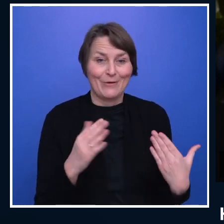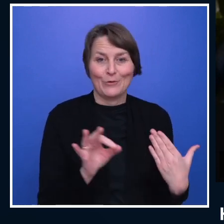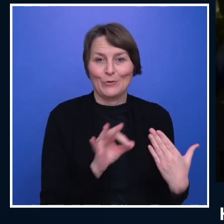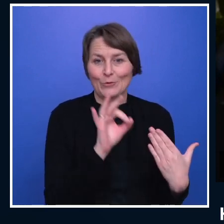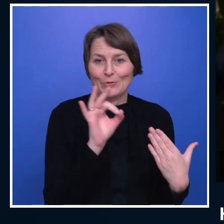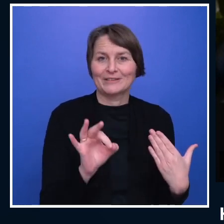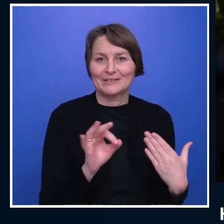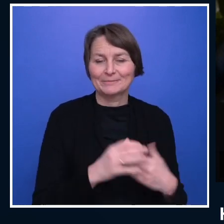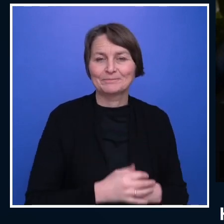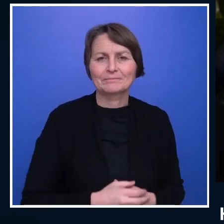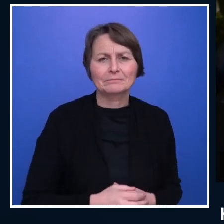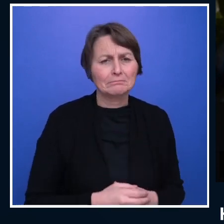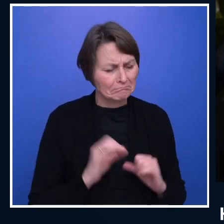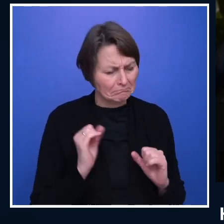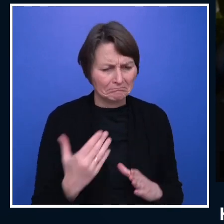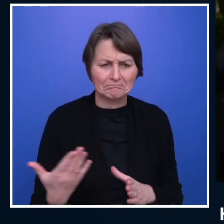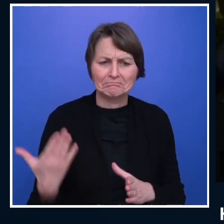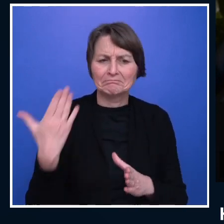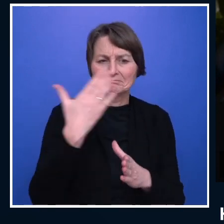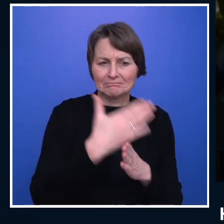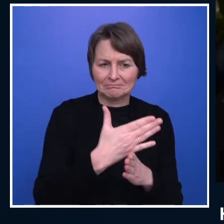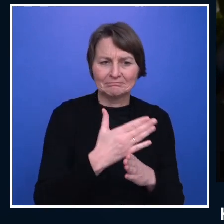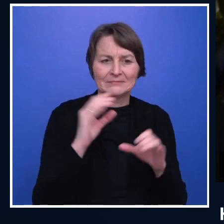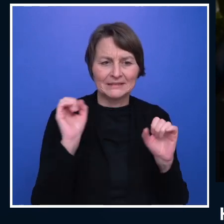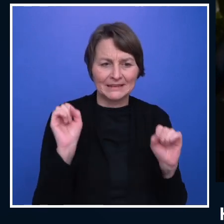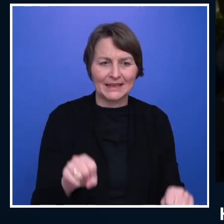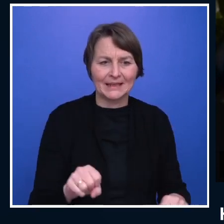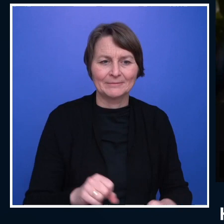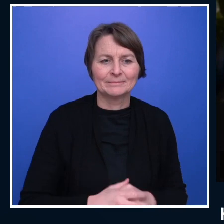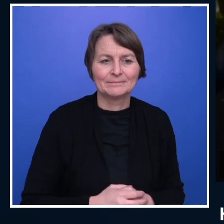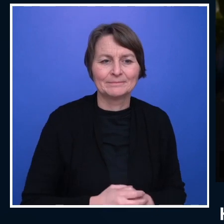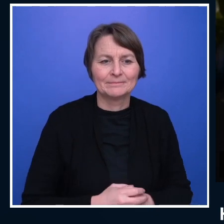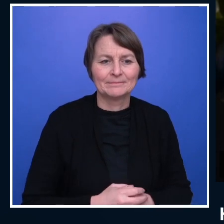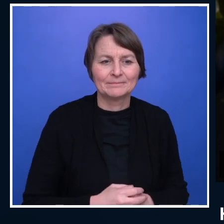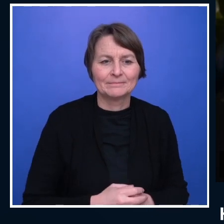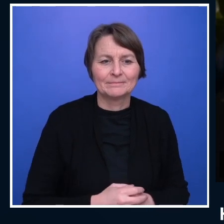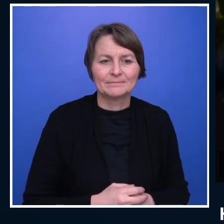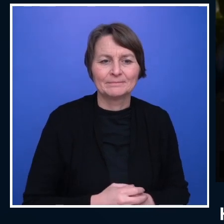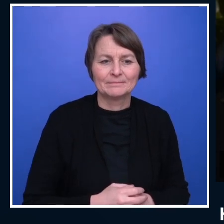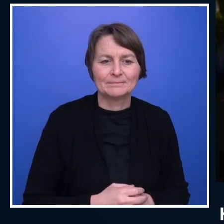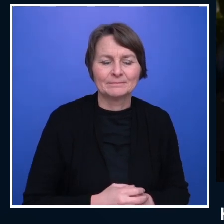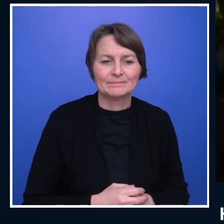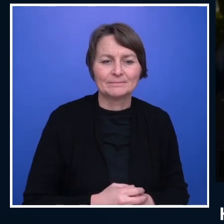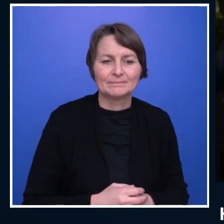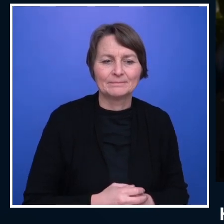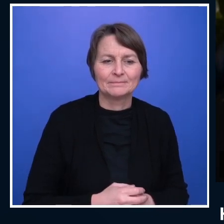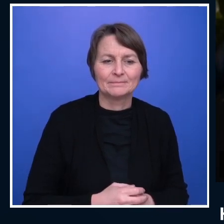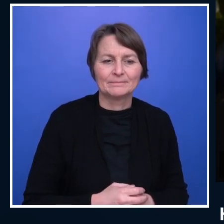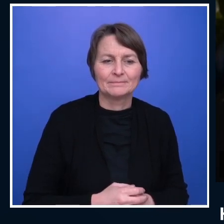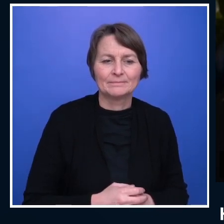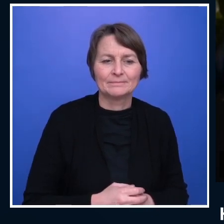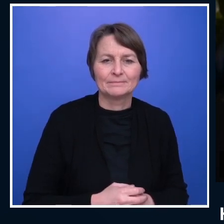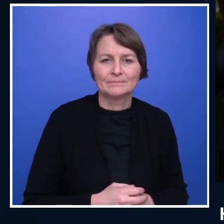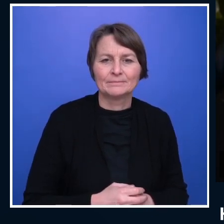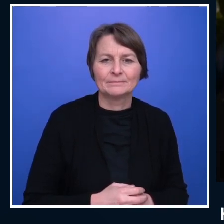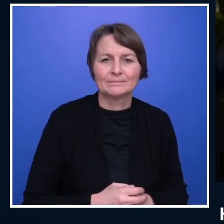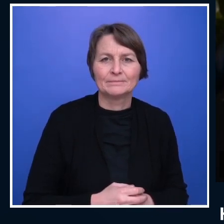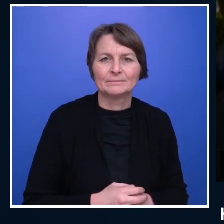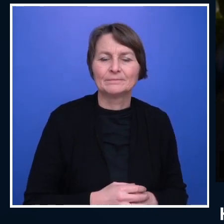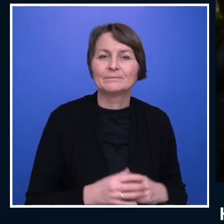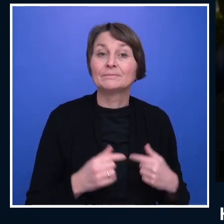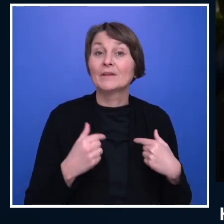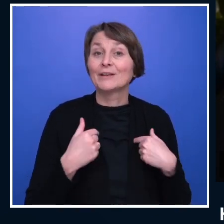I will watch the live chat as well if I see anybody. So it's much more fun, I think, when we have interaction. So I'm looking forward to